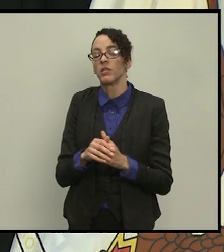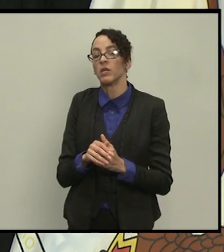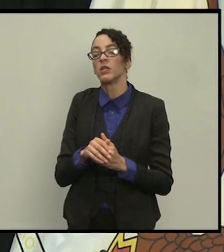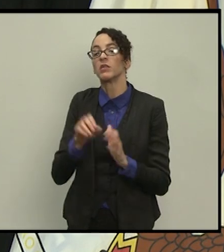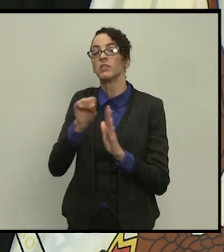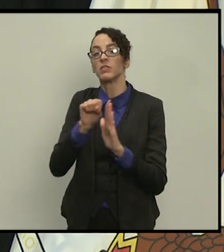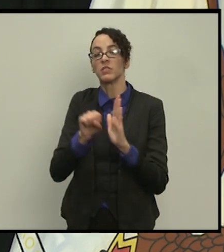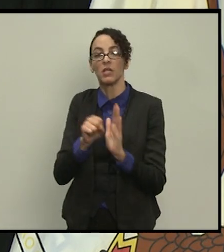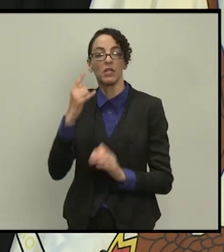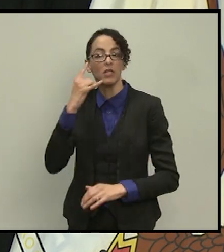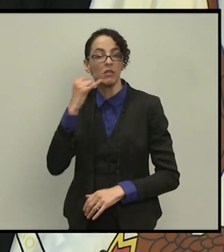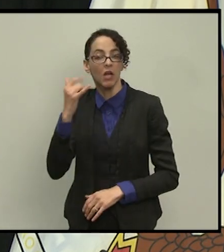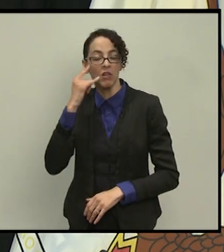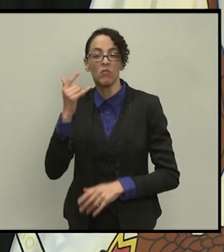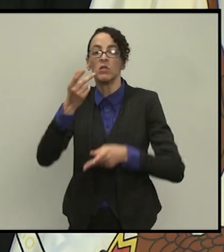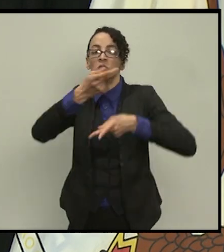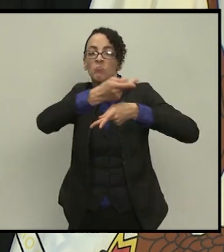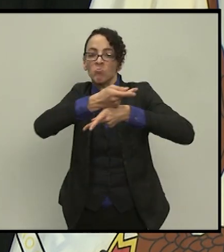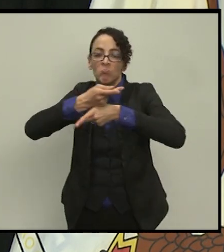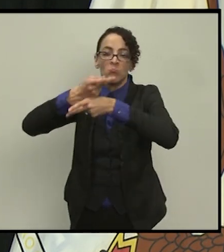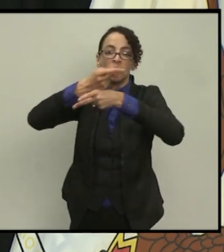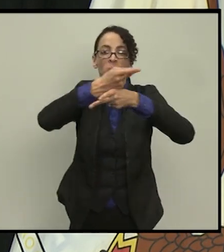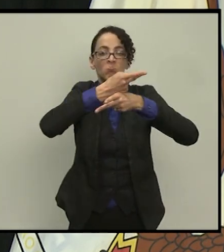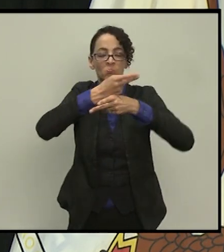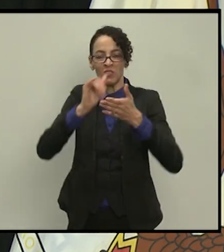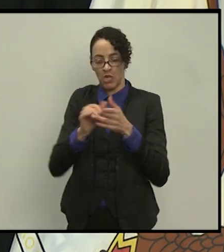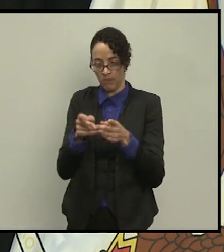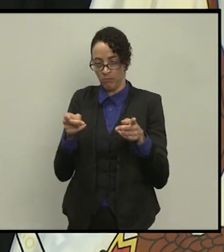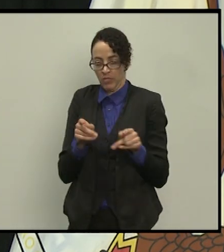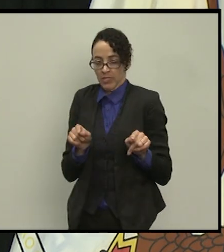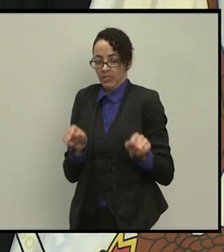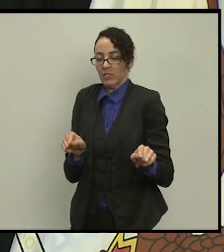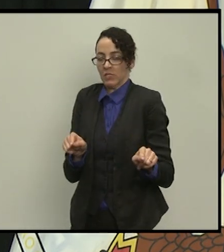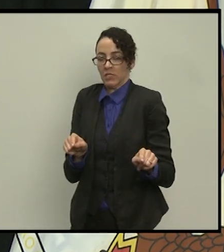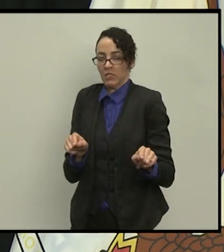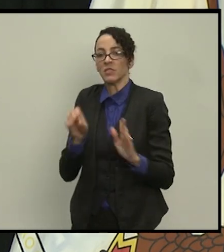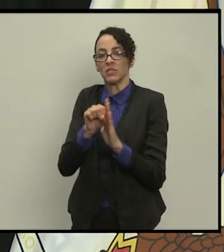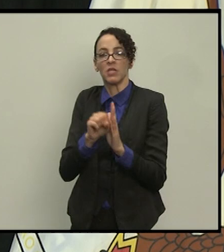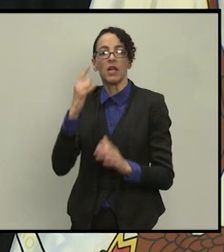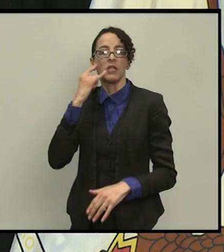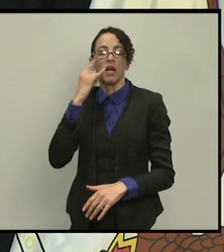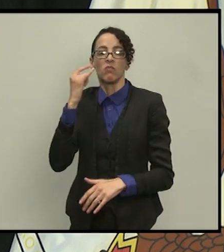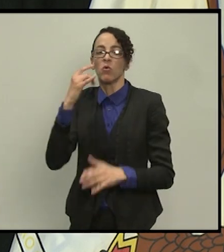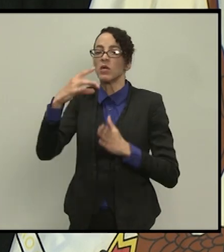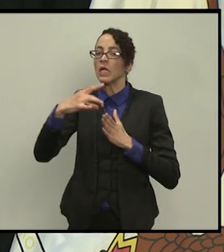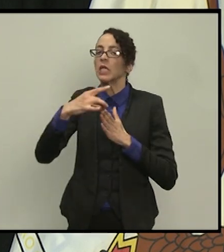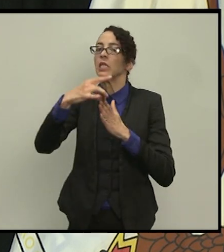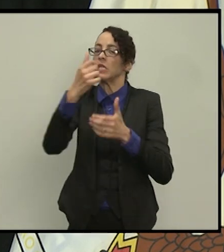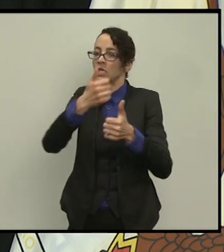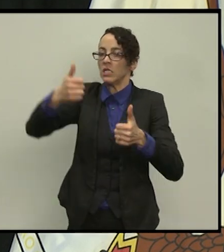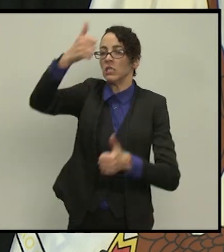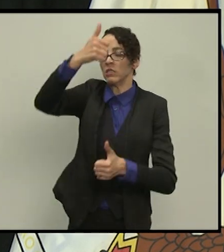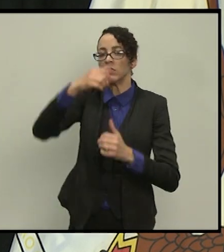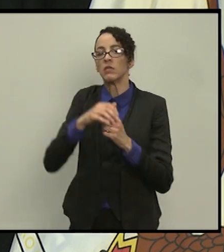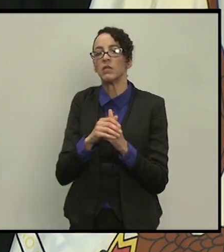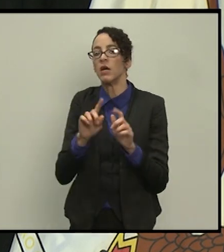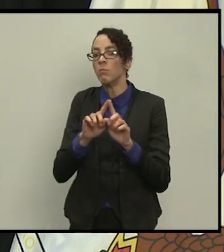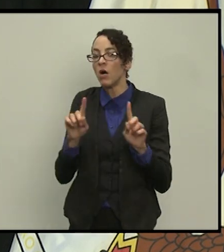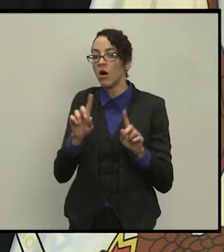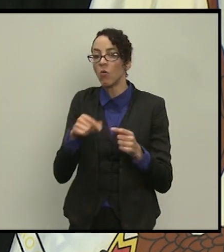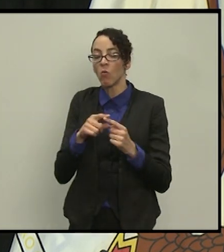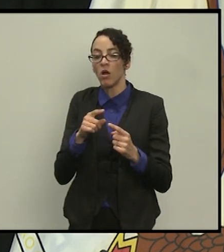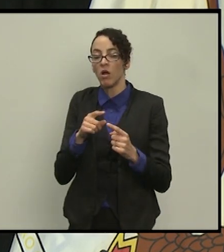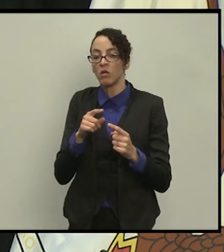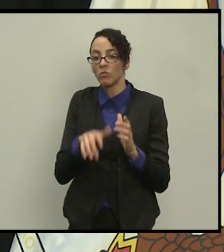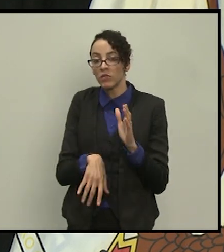oversight of these facilities, and they are the lead agency in this. But when we became aware, when we were notified of the